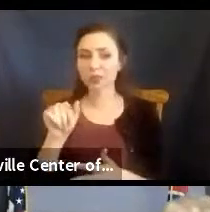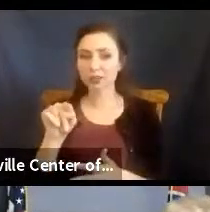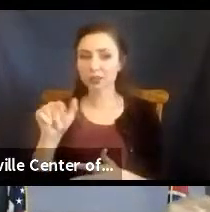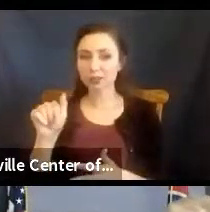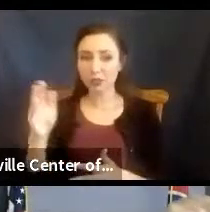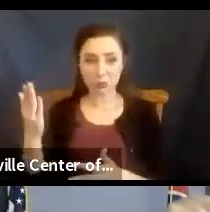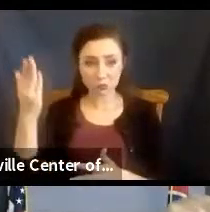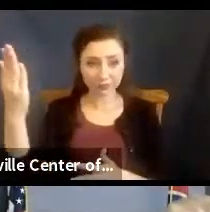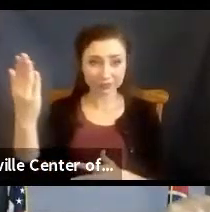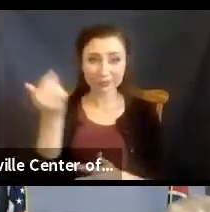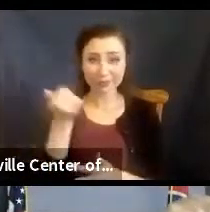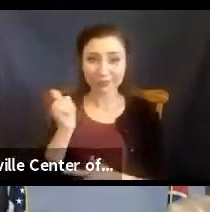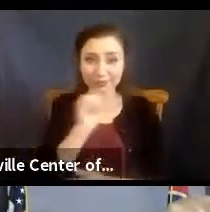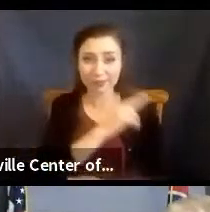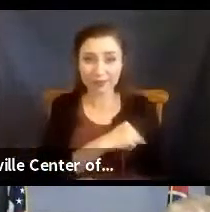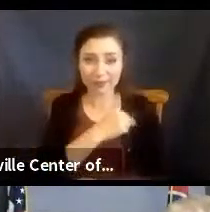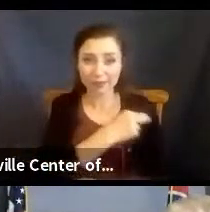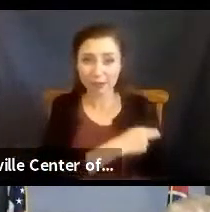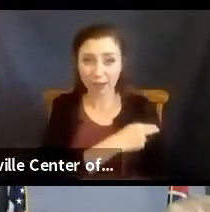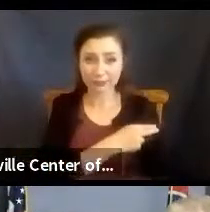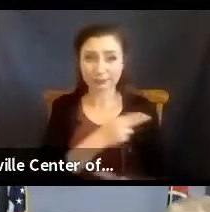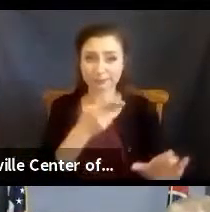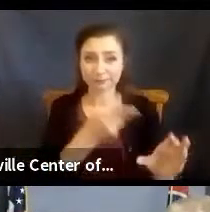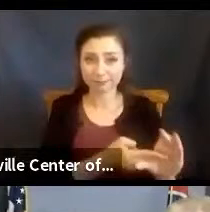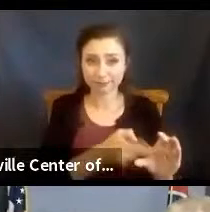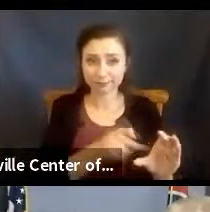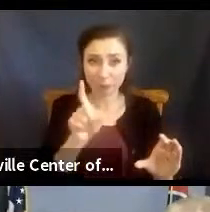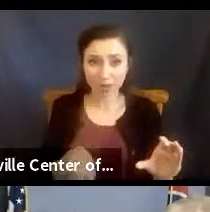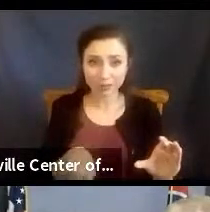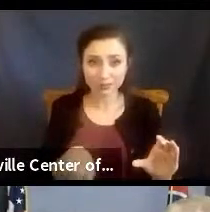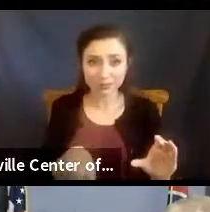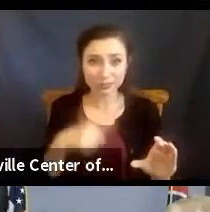any hospitalizations of any of the patients?